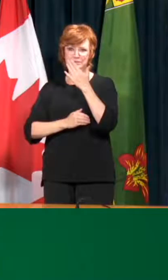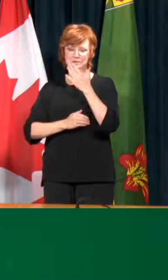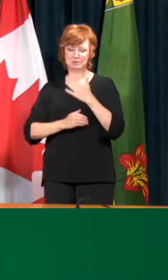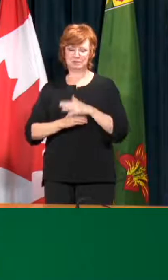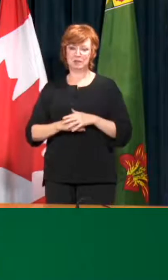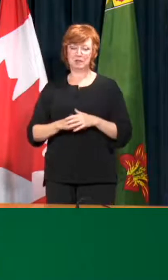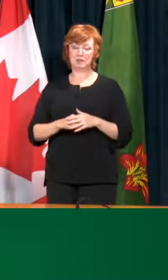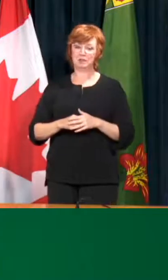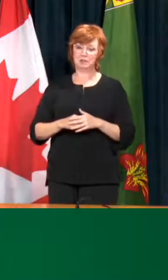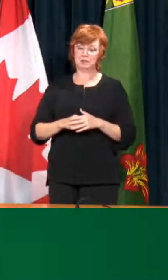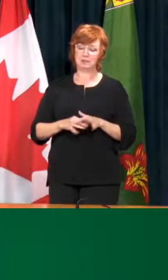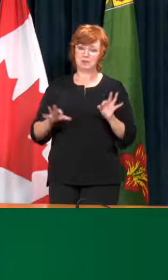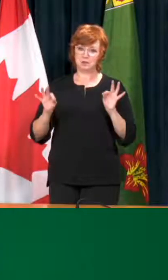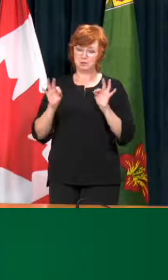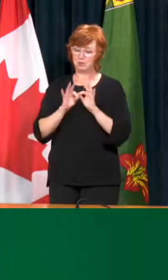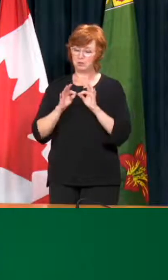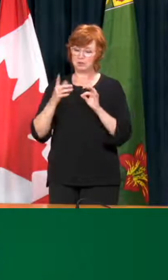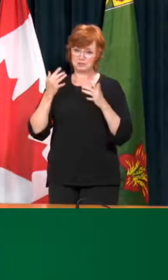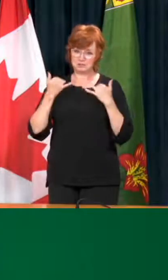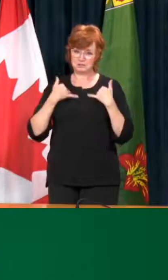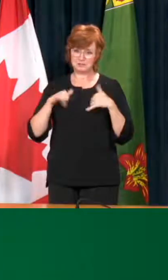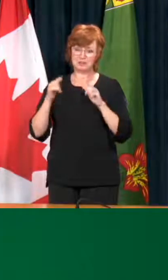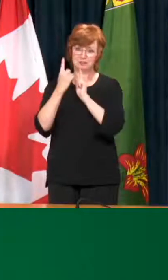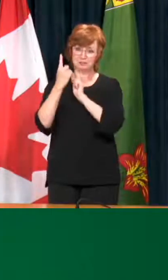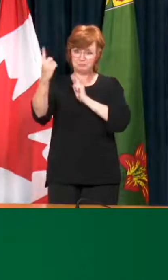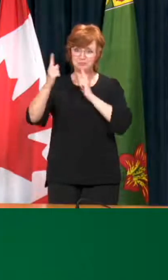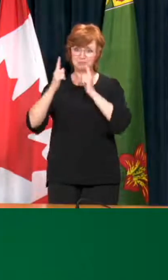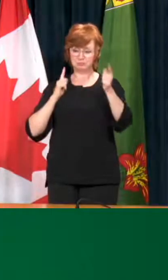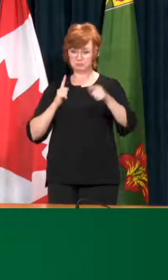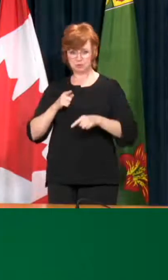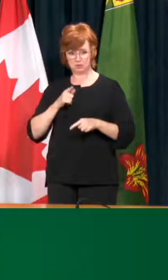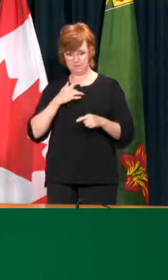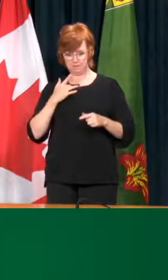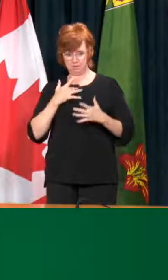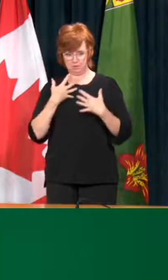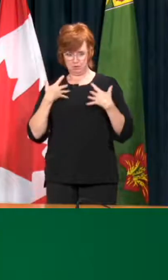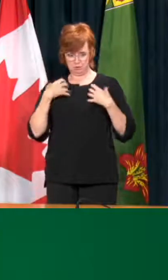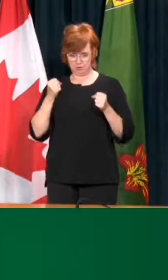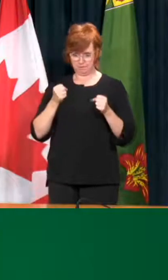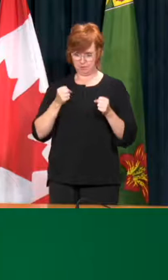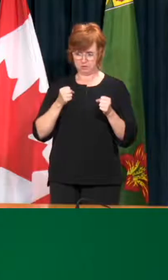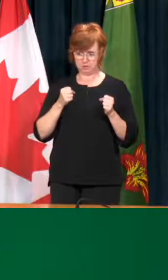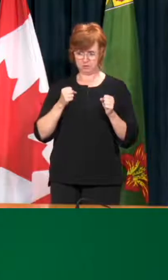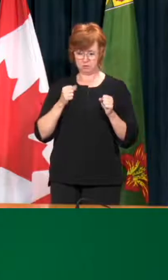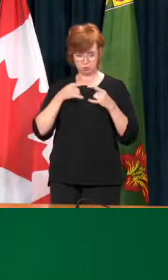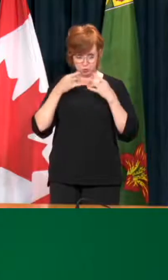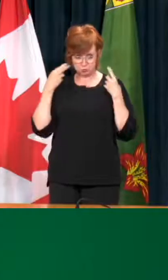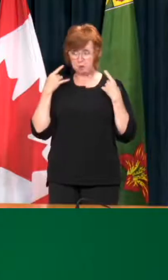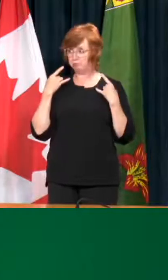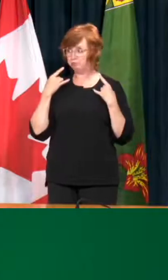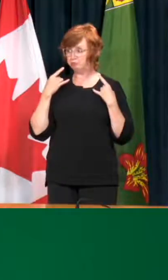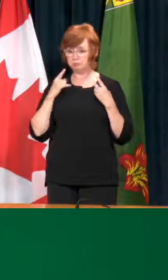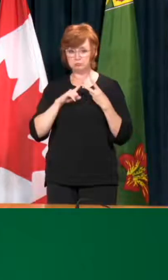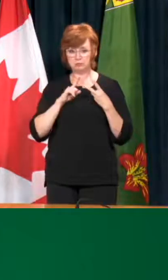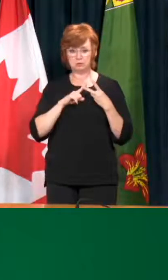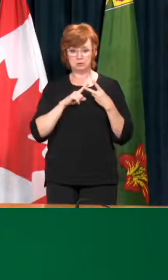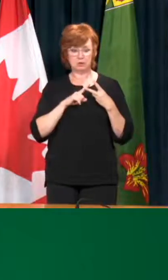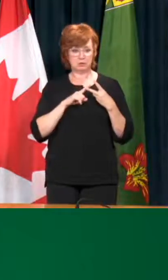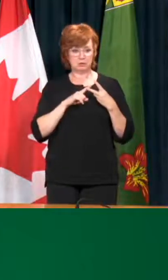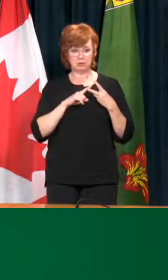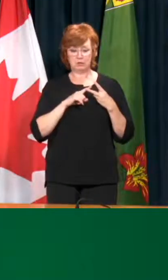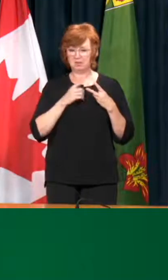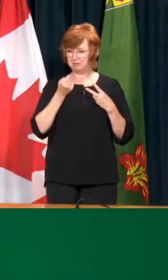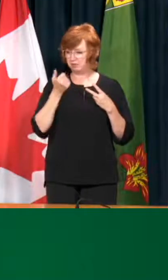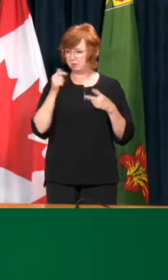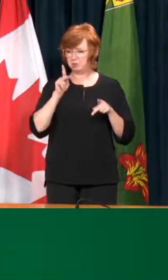ourselves should be such that we should be able to confidently say that, there were very few people outside my household or virtual bubble that